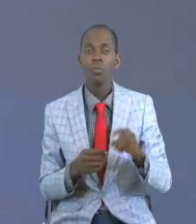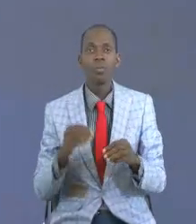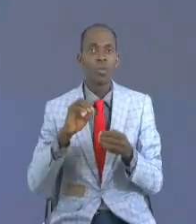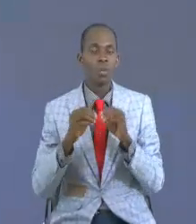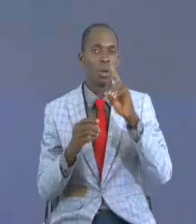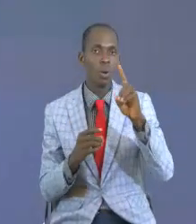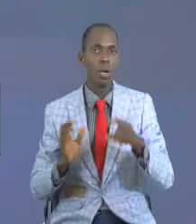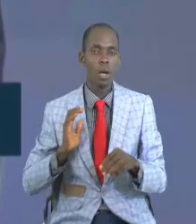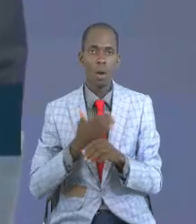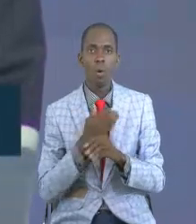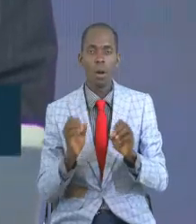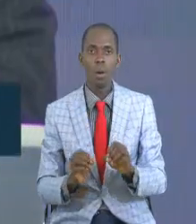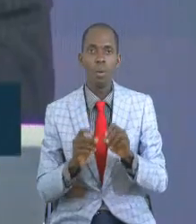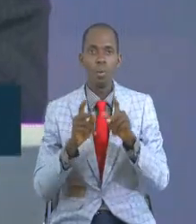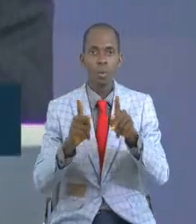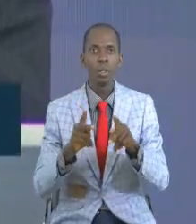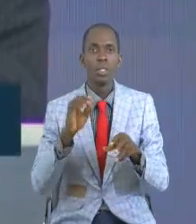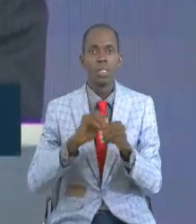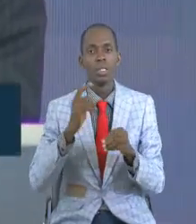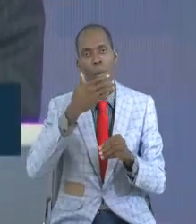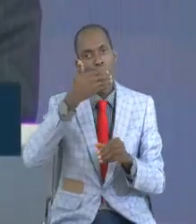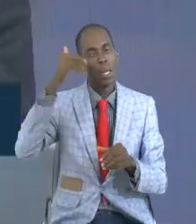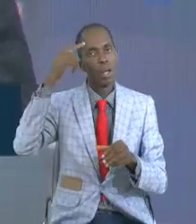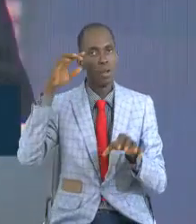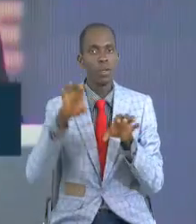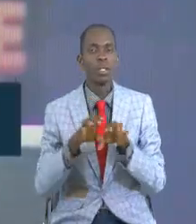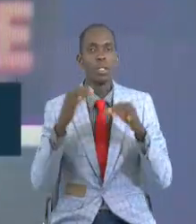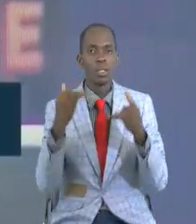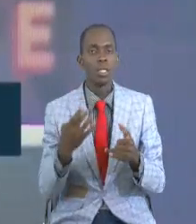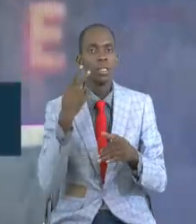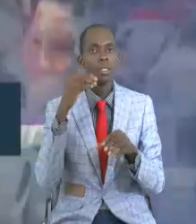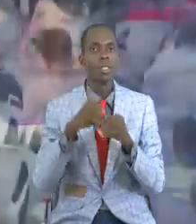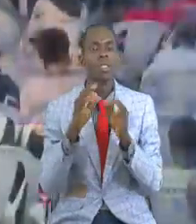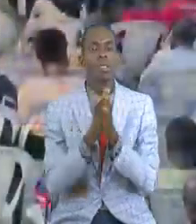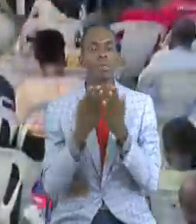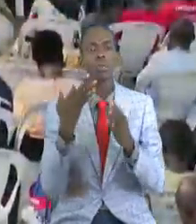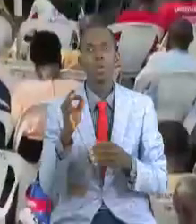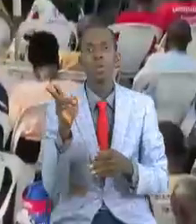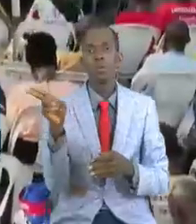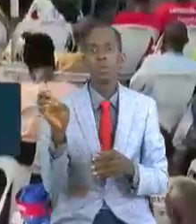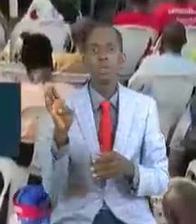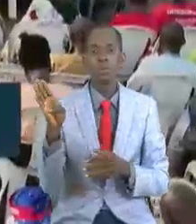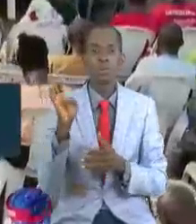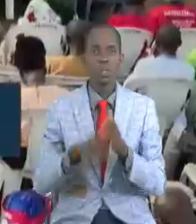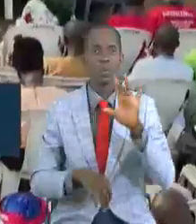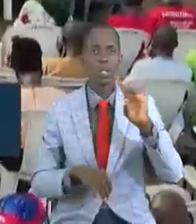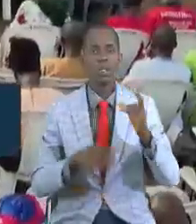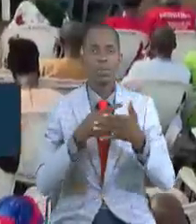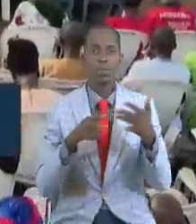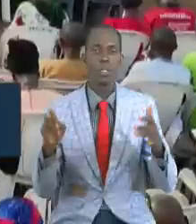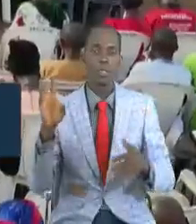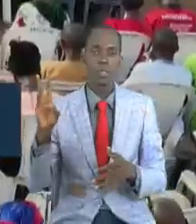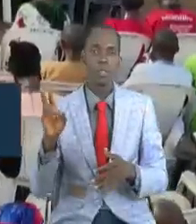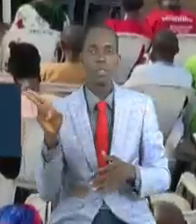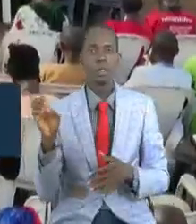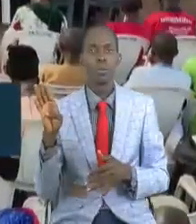in the better covenant. We're looking at Hebrews again, chapter 8. And I'm reading from verse 6. It says